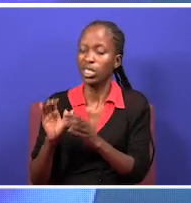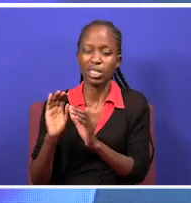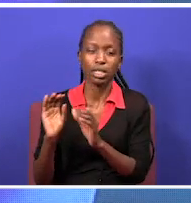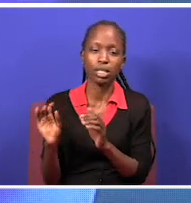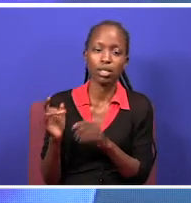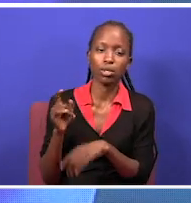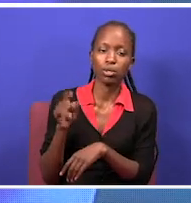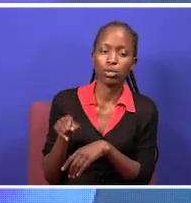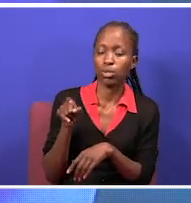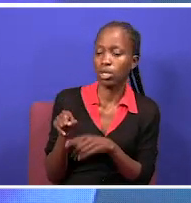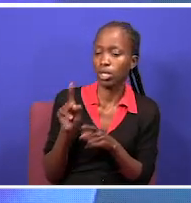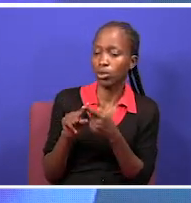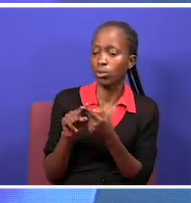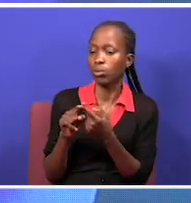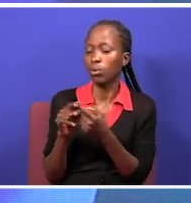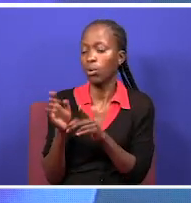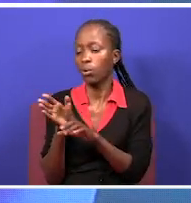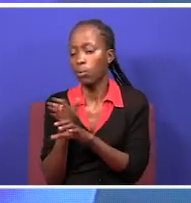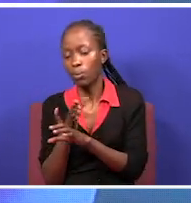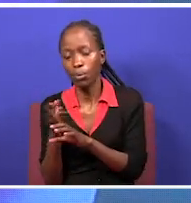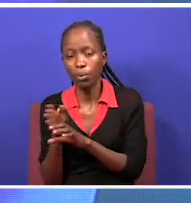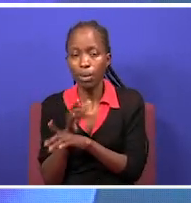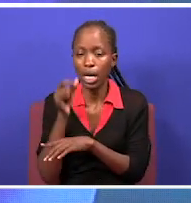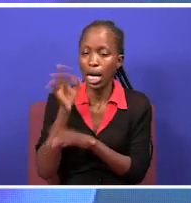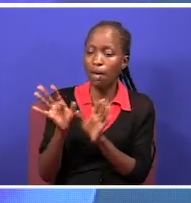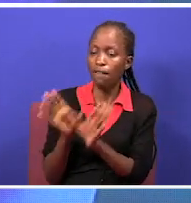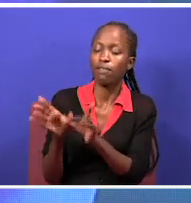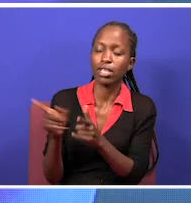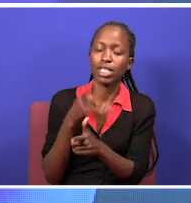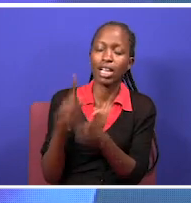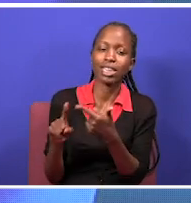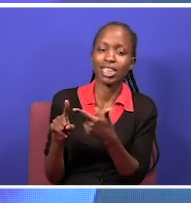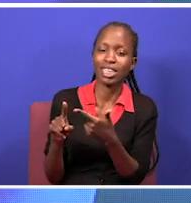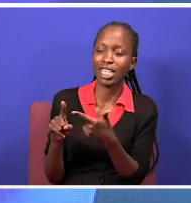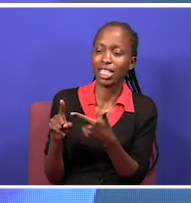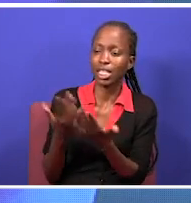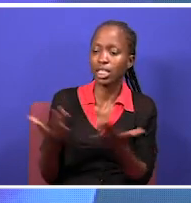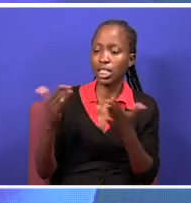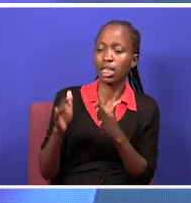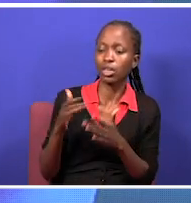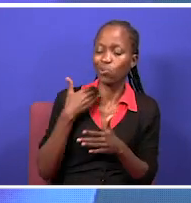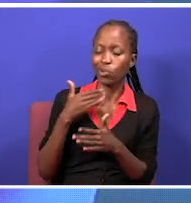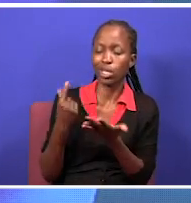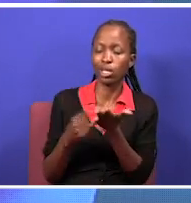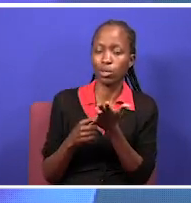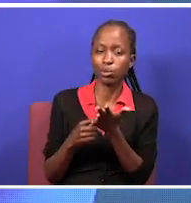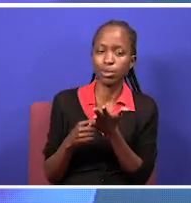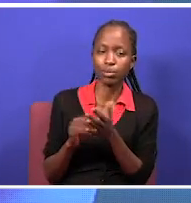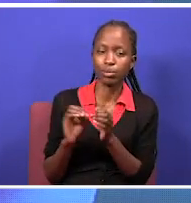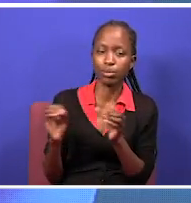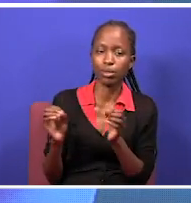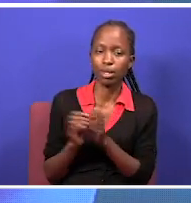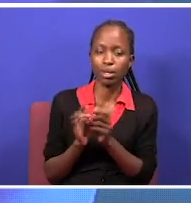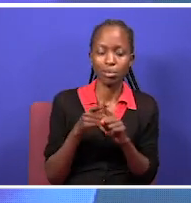to work with them. If you push them, you will turn them off the gospel. I'm old